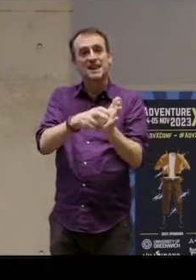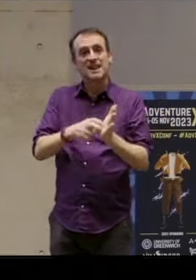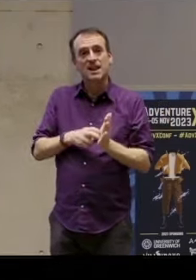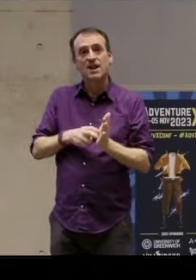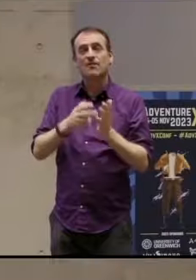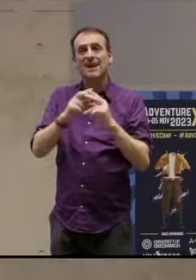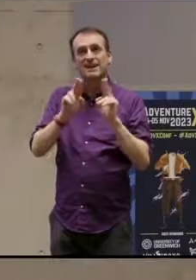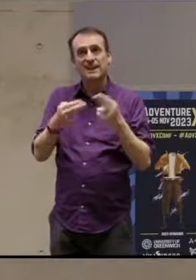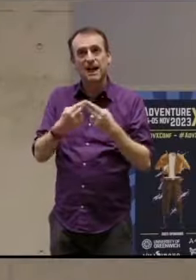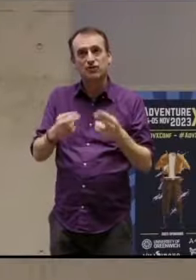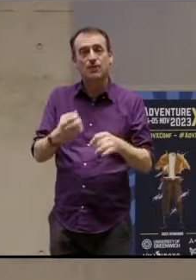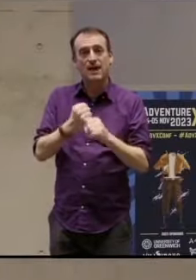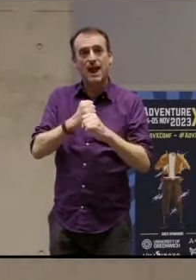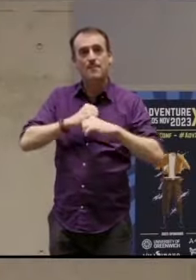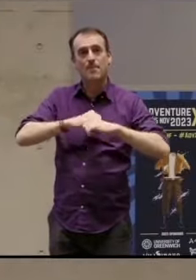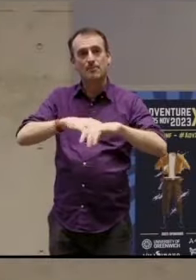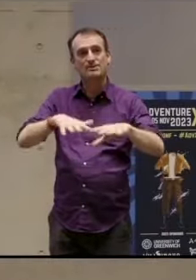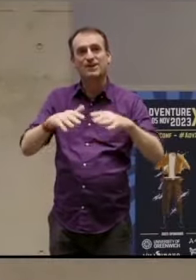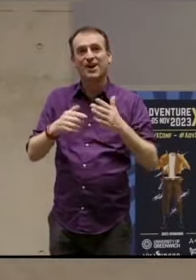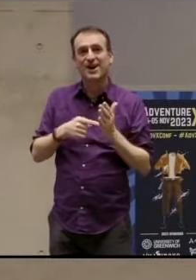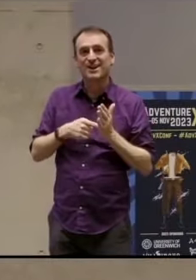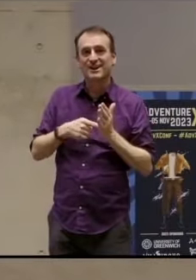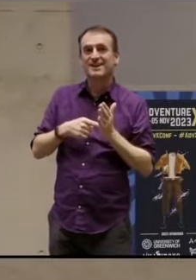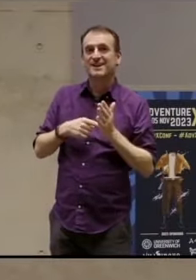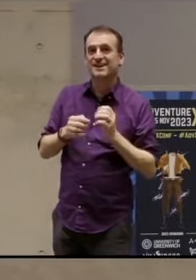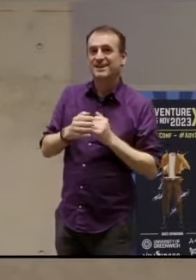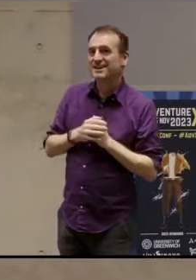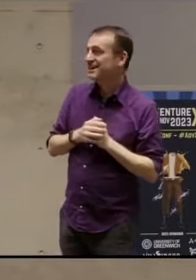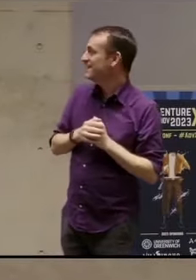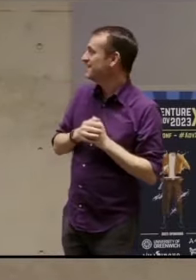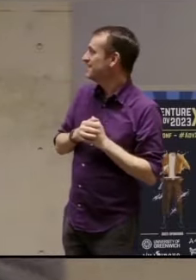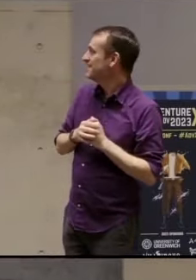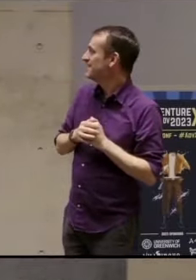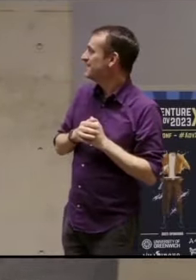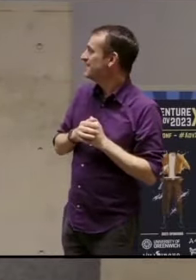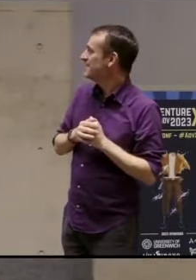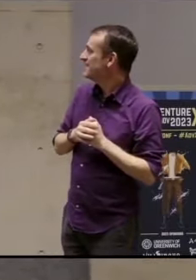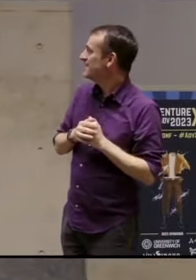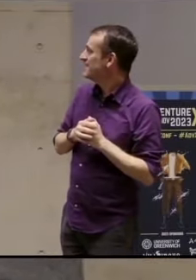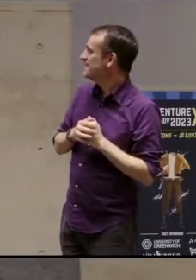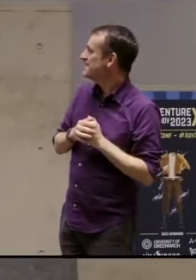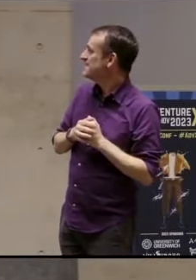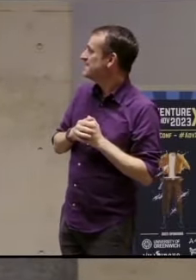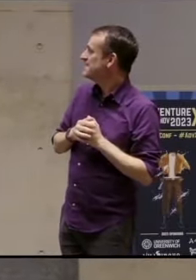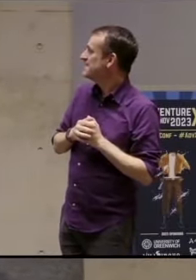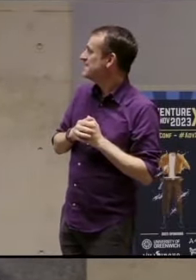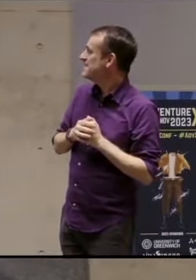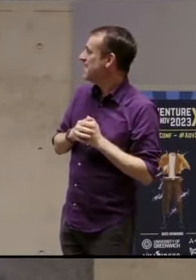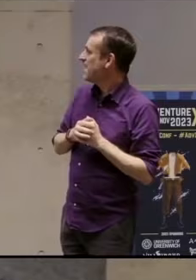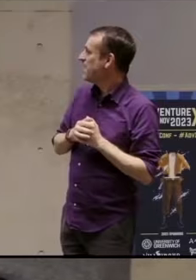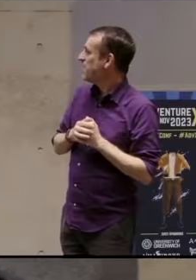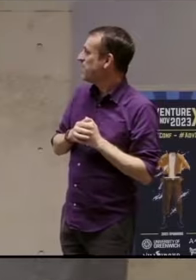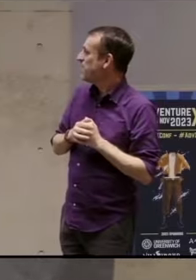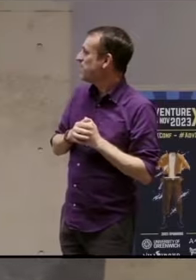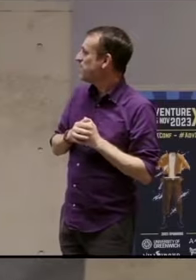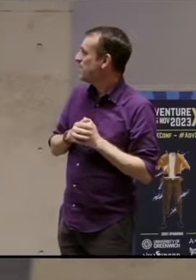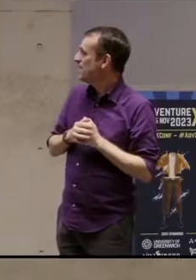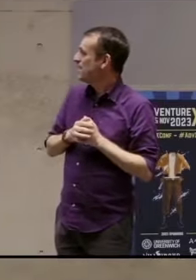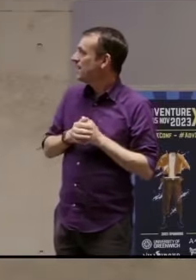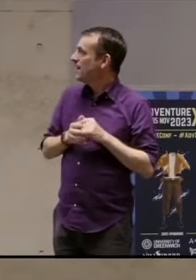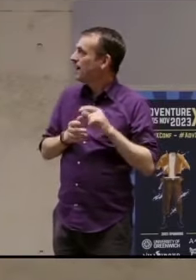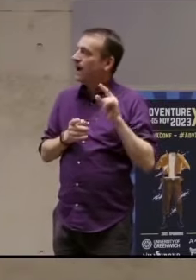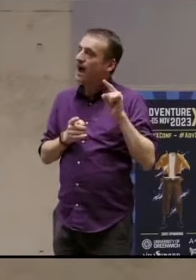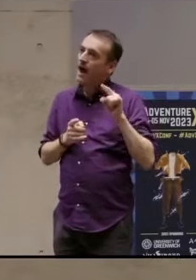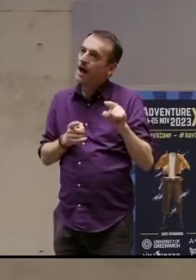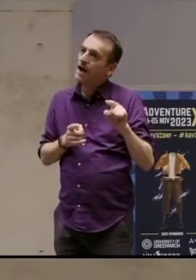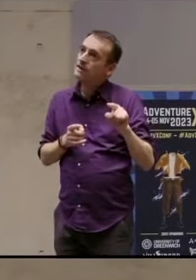The people like who were playing games from the Amiga era like should remember the company. And the art consists of